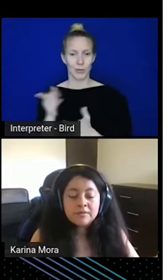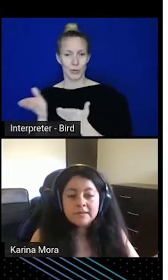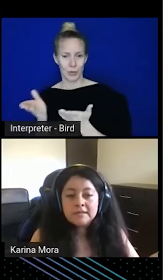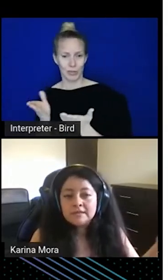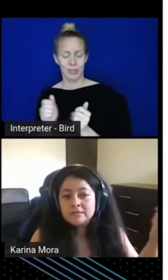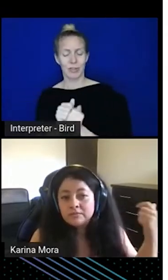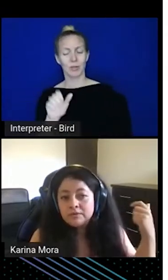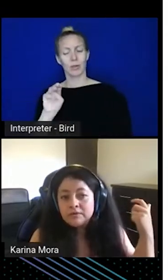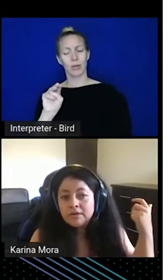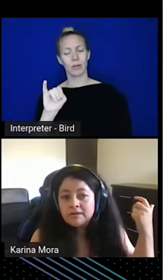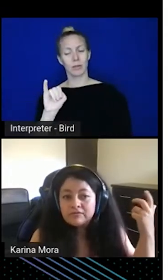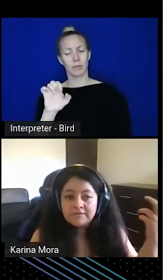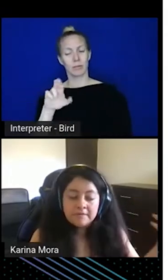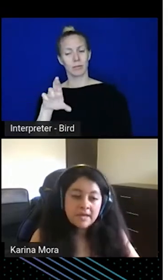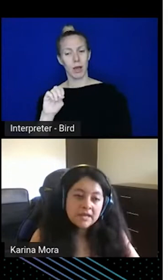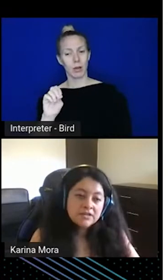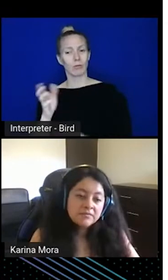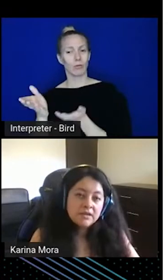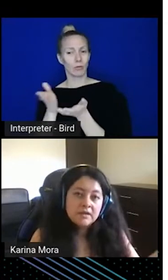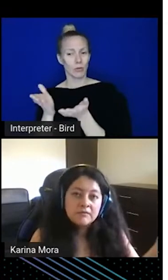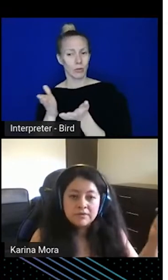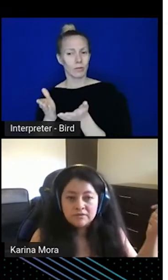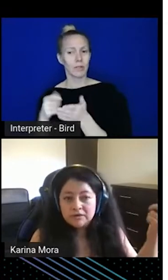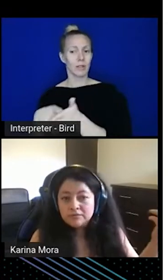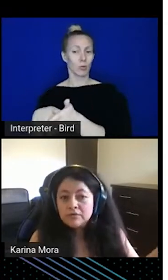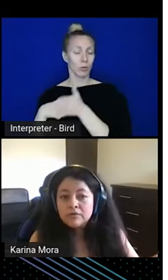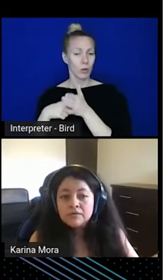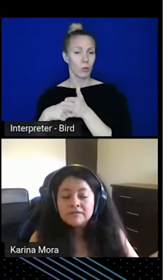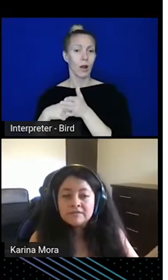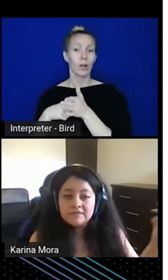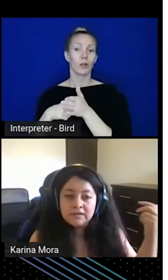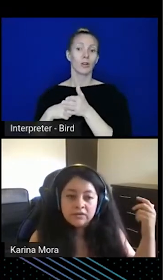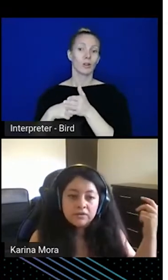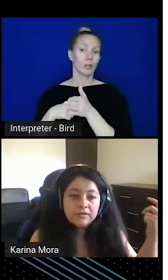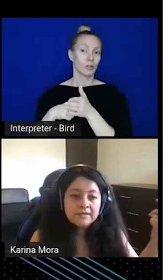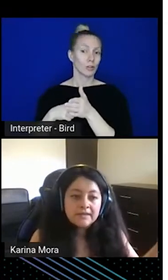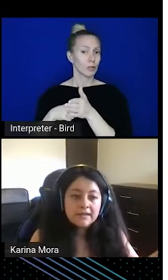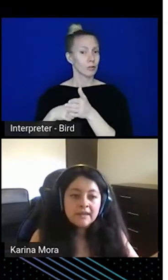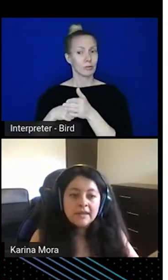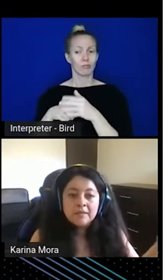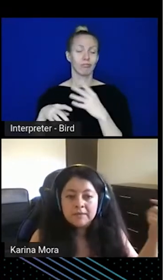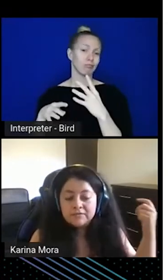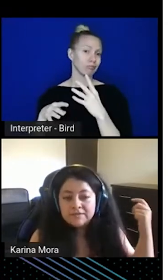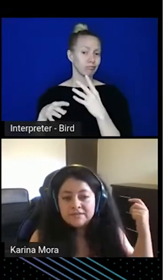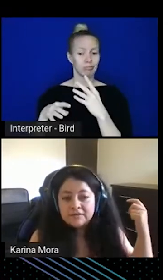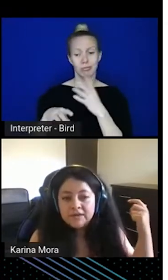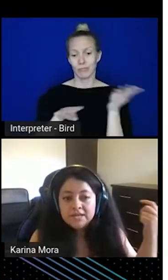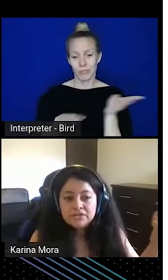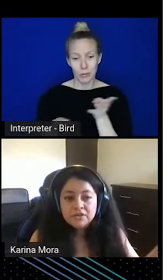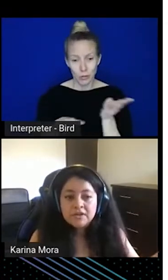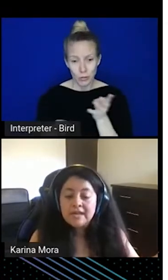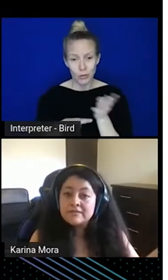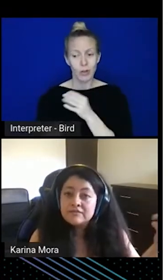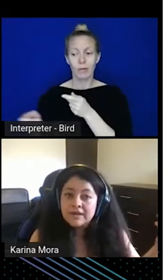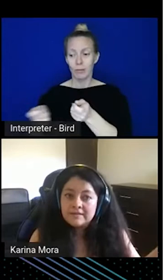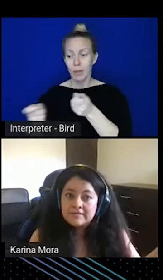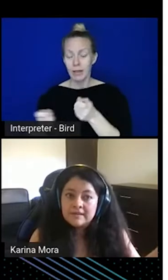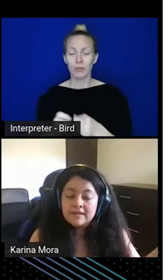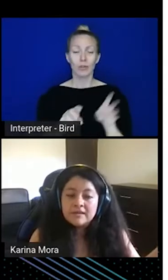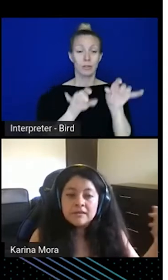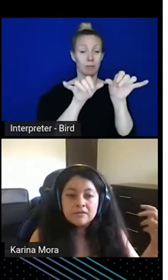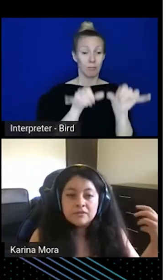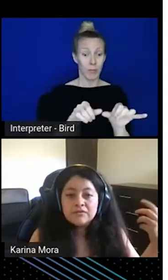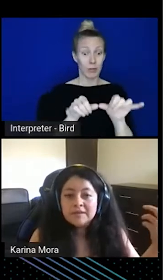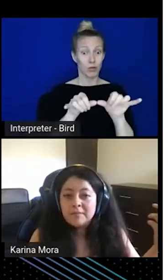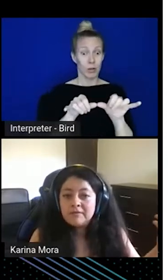principles I commented, we require traffic management, retry rules, security, metrics generation, and